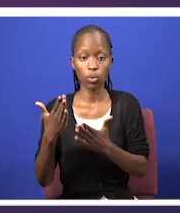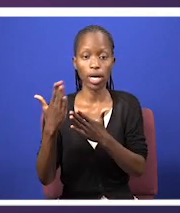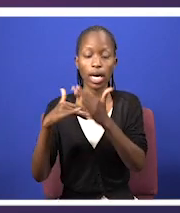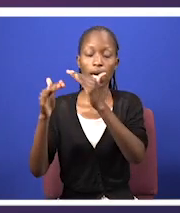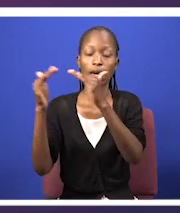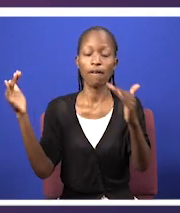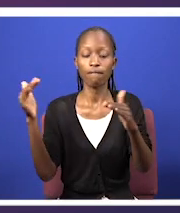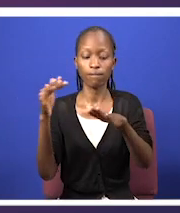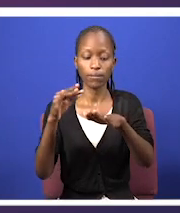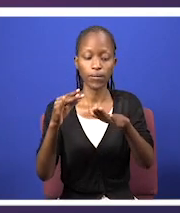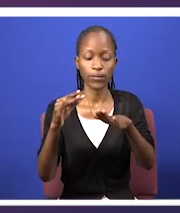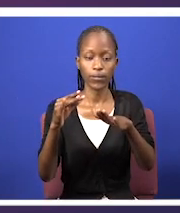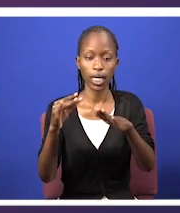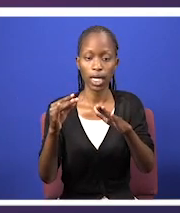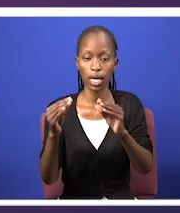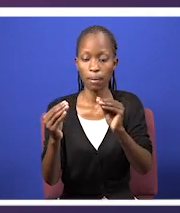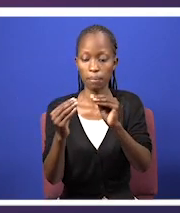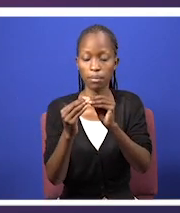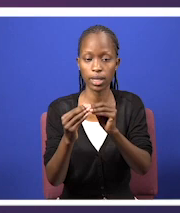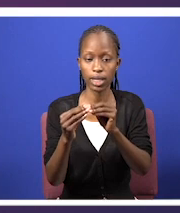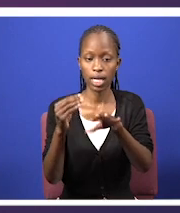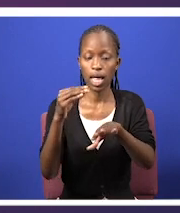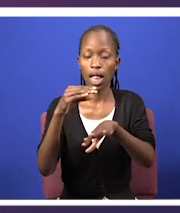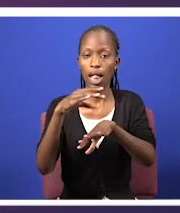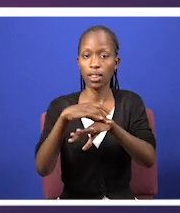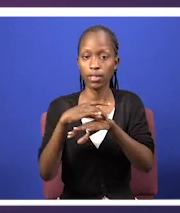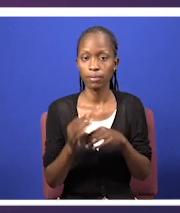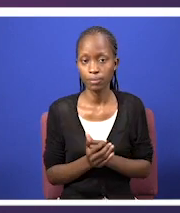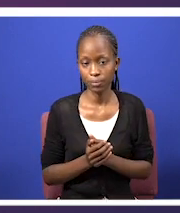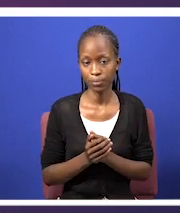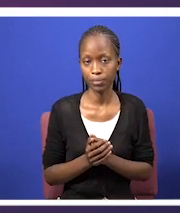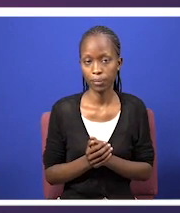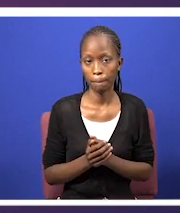heaven meets earth. Let me just